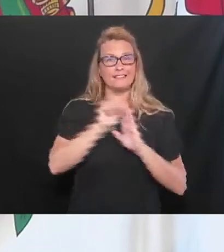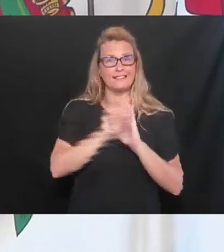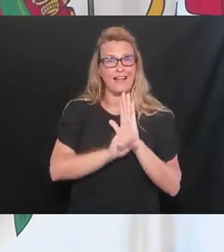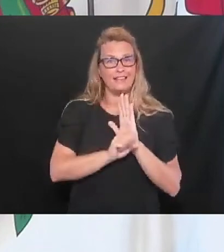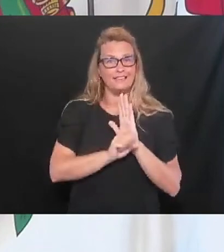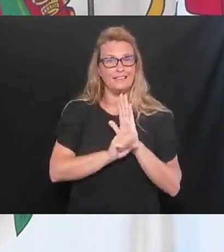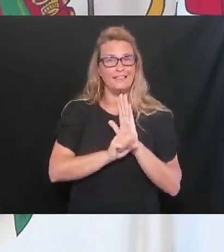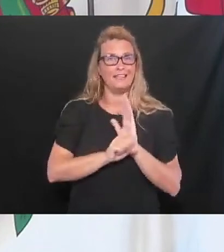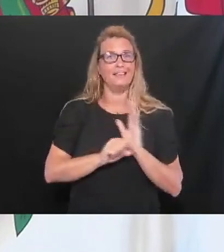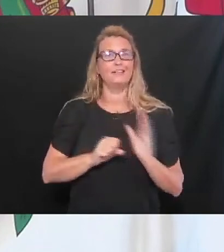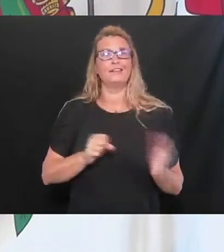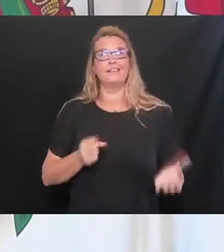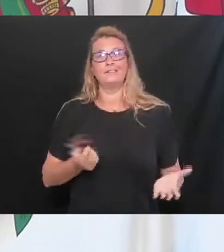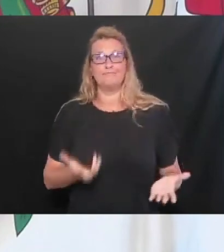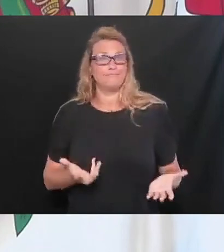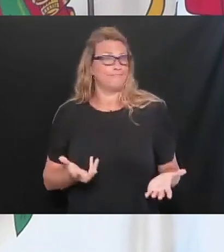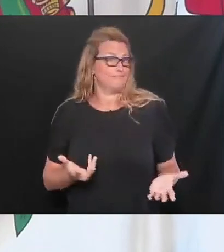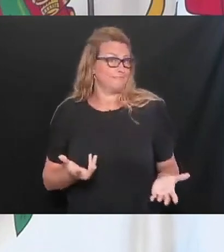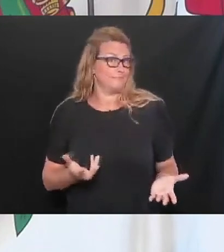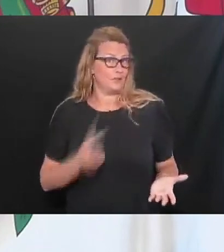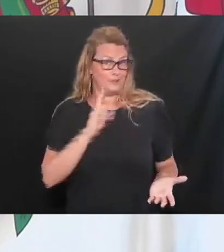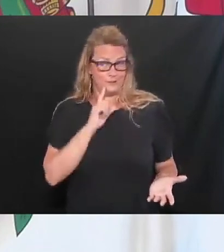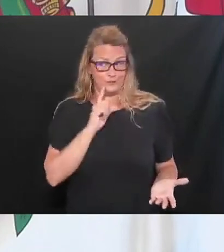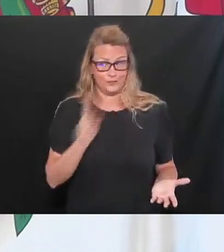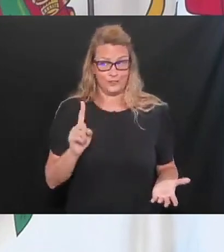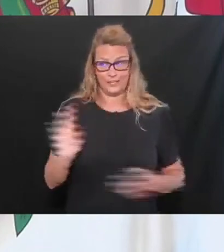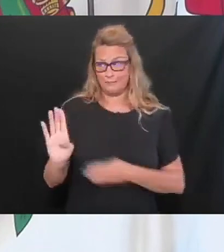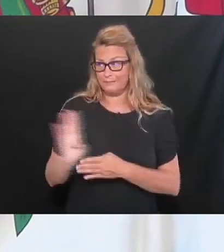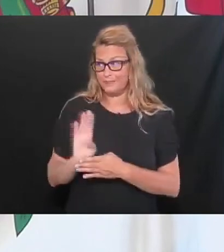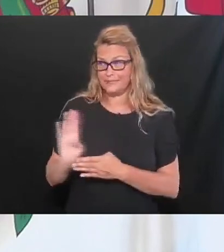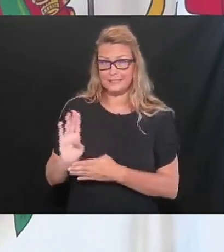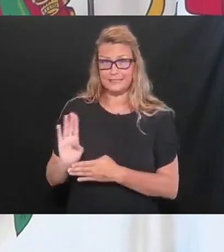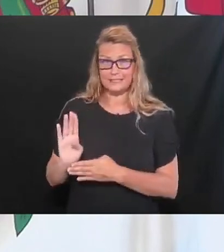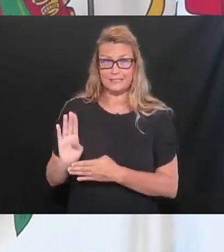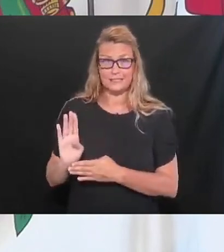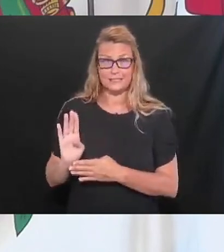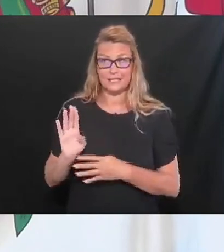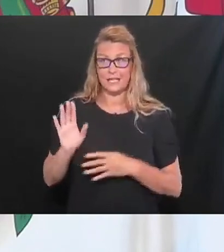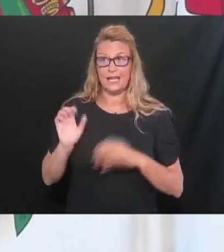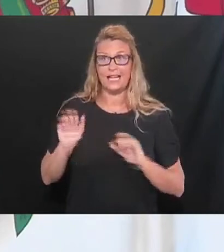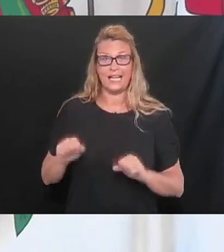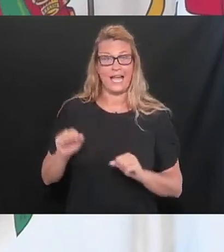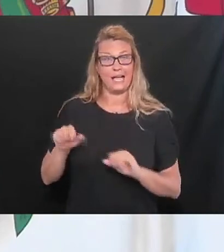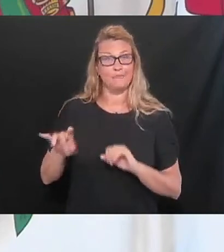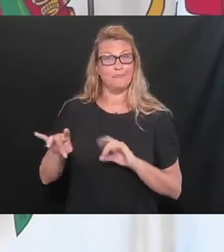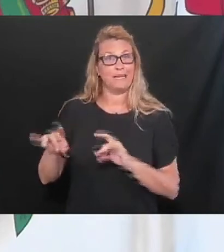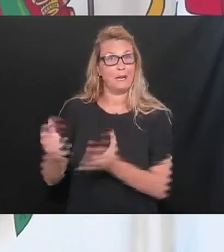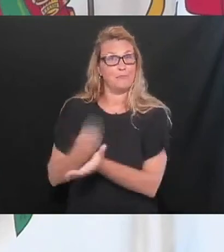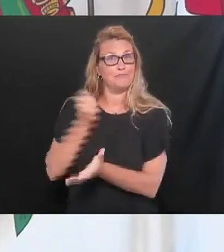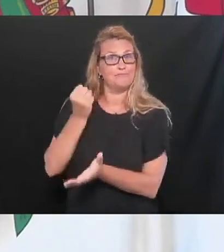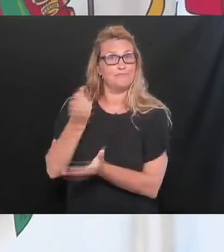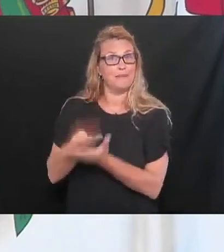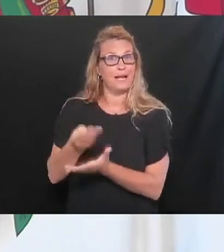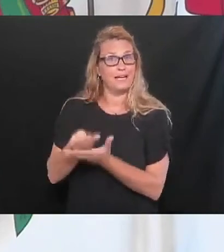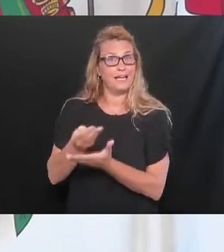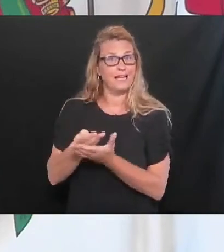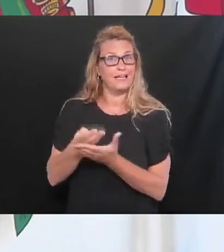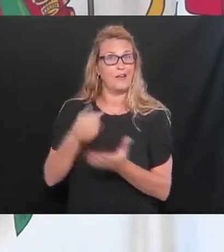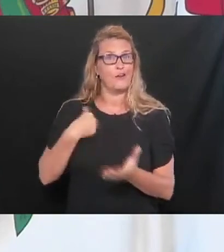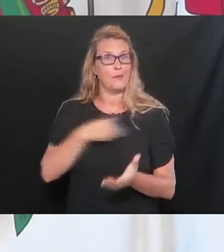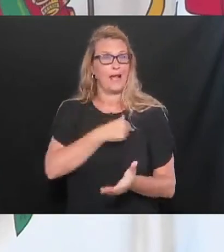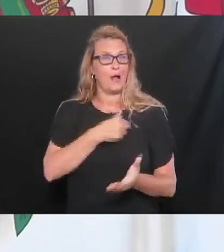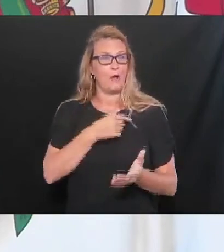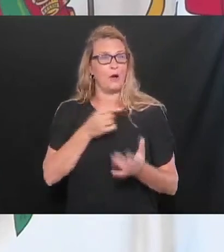the standpoint of, you know, there's surely the businesses, you know, pick up a little bit of revenue from the prizes and stuff that we give